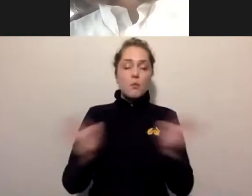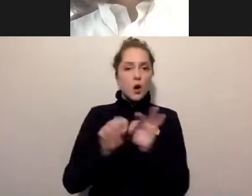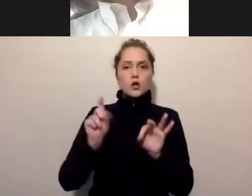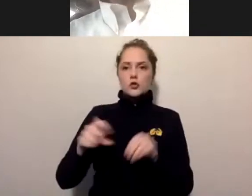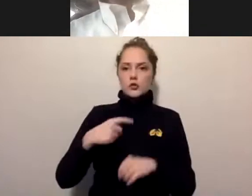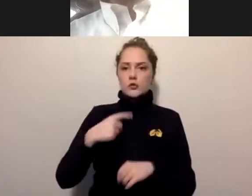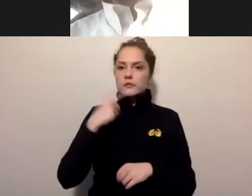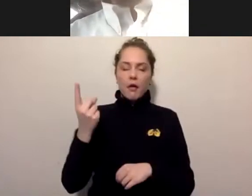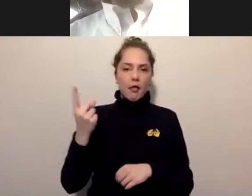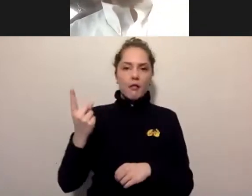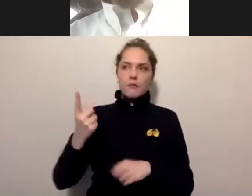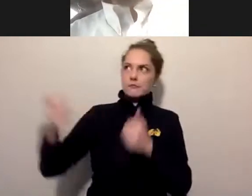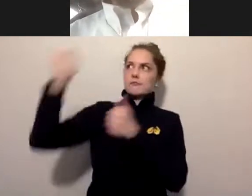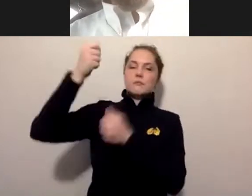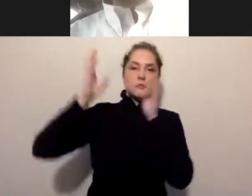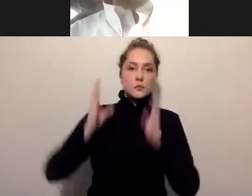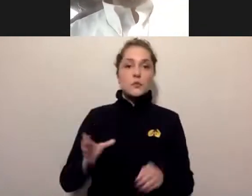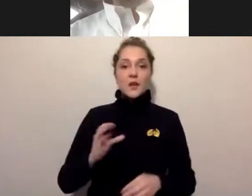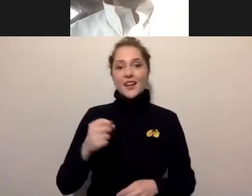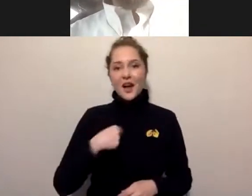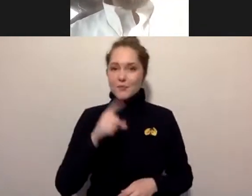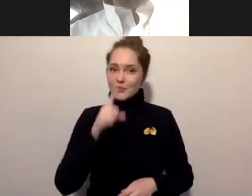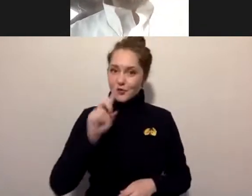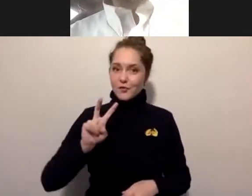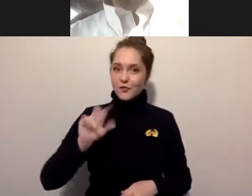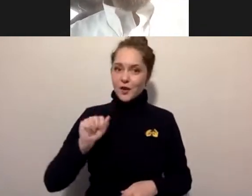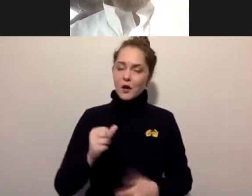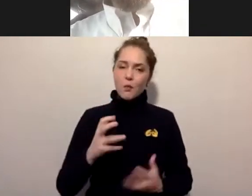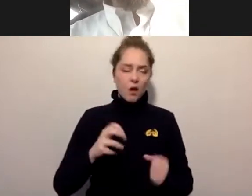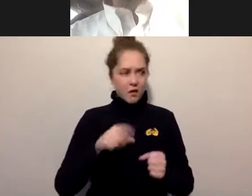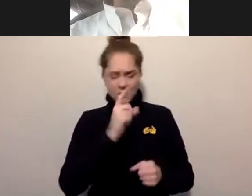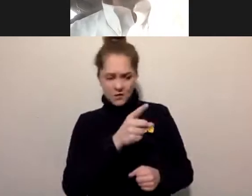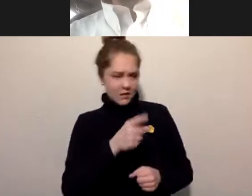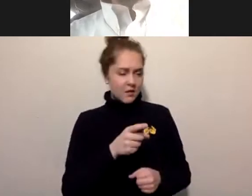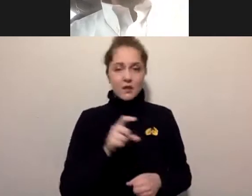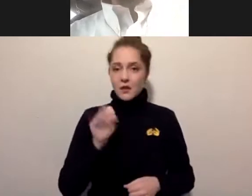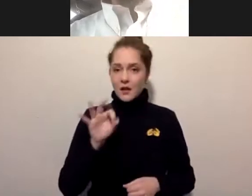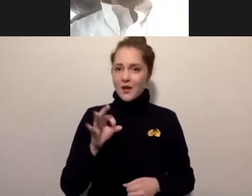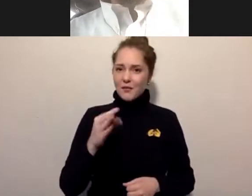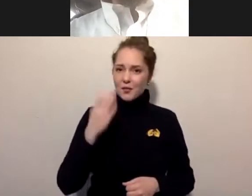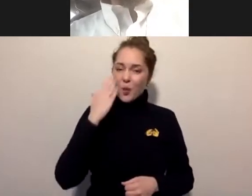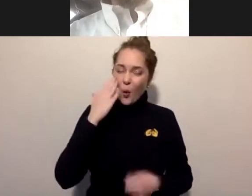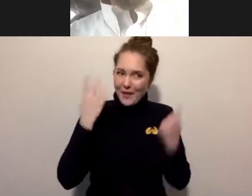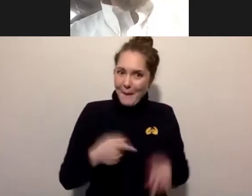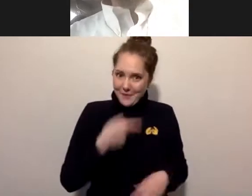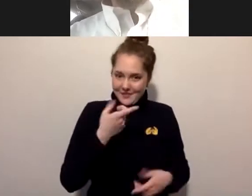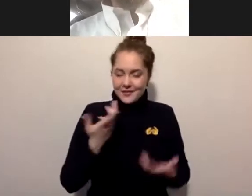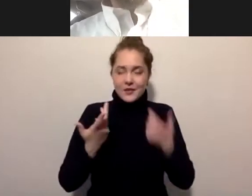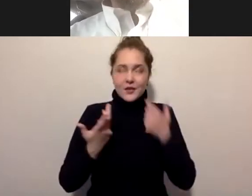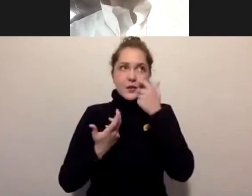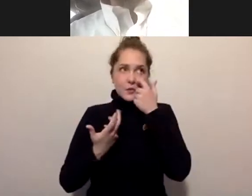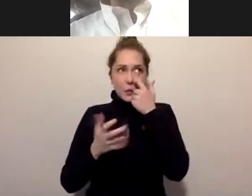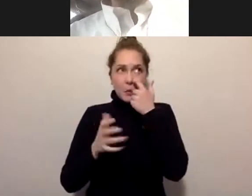authority. And I'm sure that they would want to address that if they knew that it was occurring. So that's how I